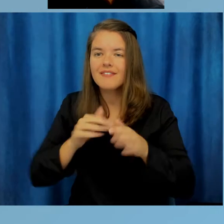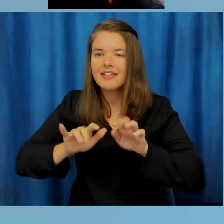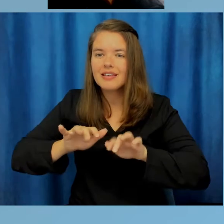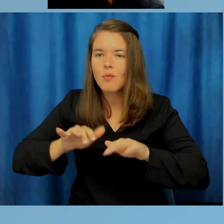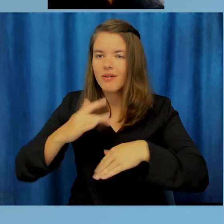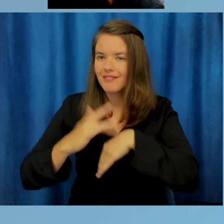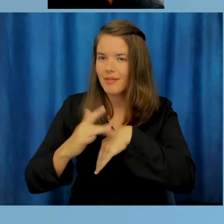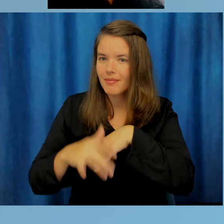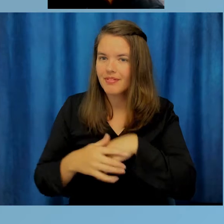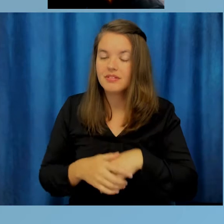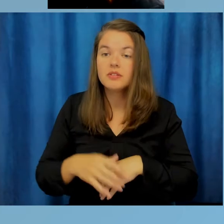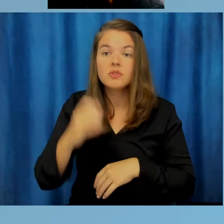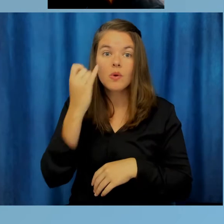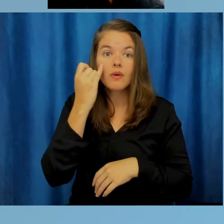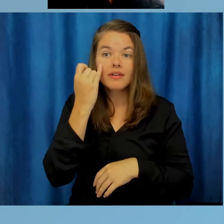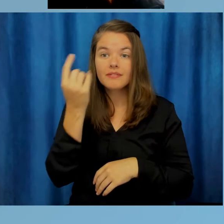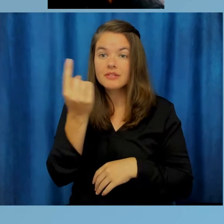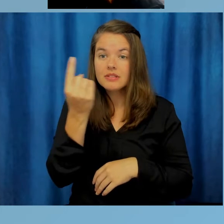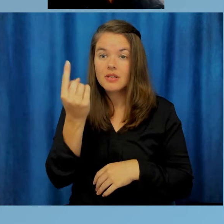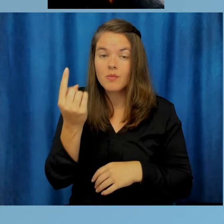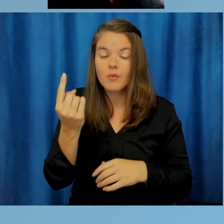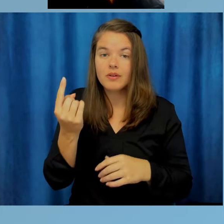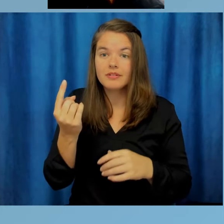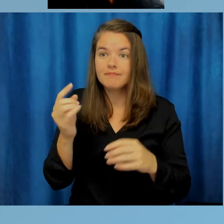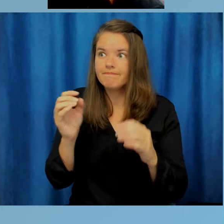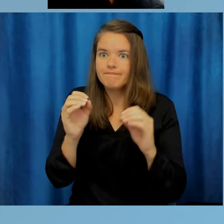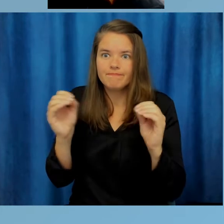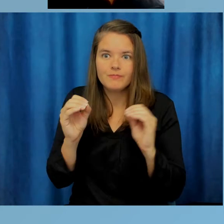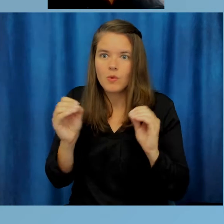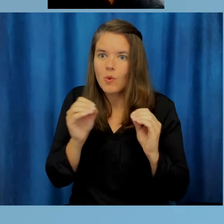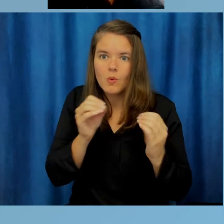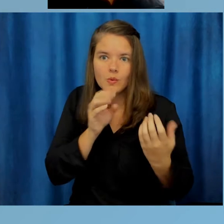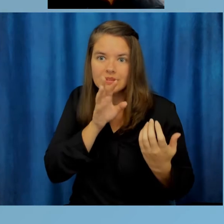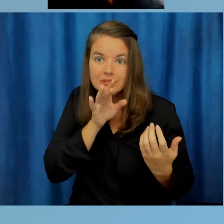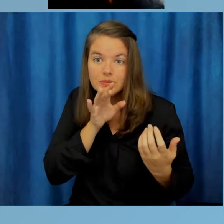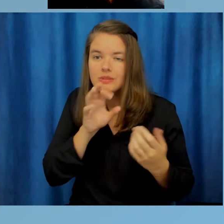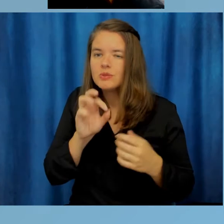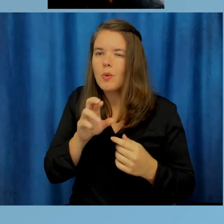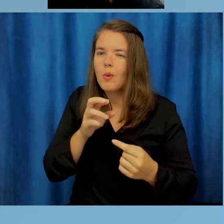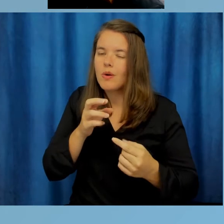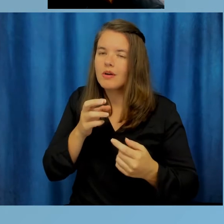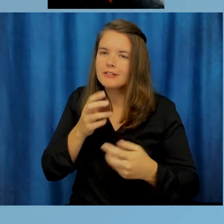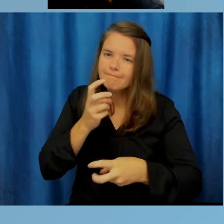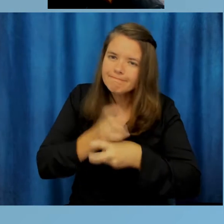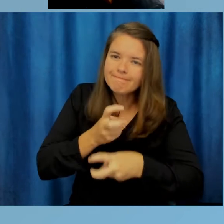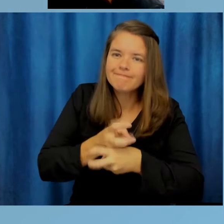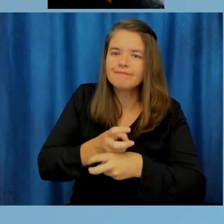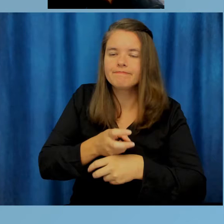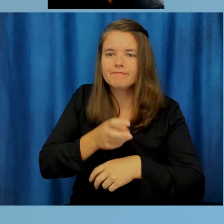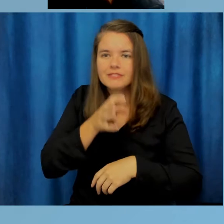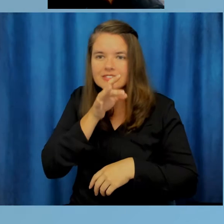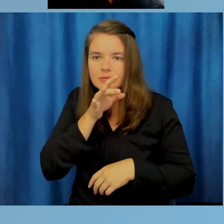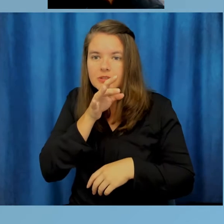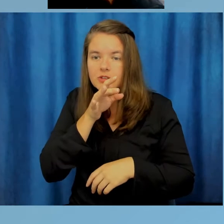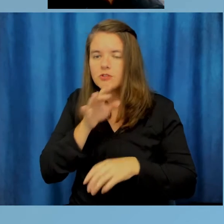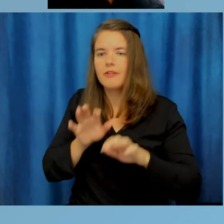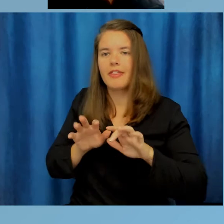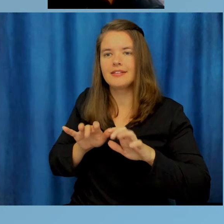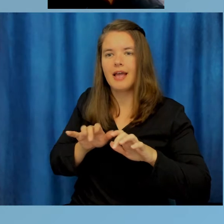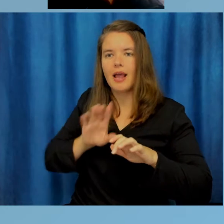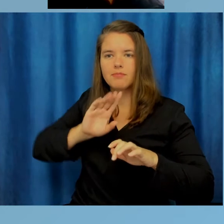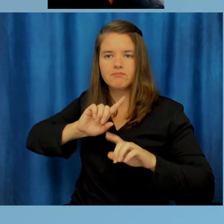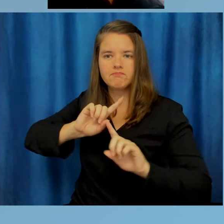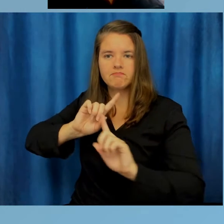them have a keyboard available so that if somebody has no speech or a hard time speaking, they